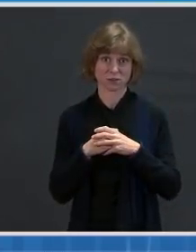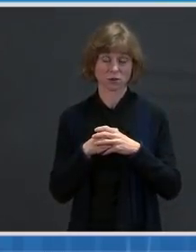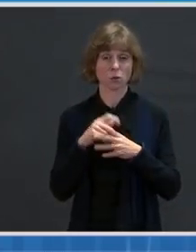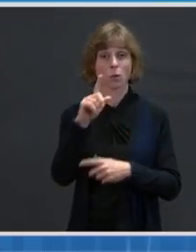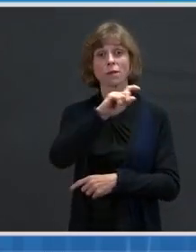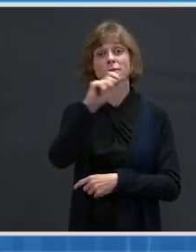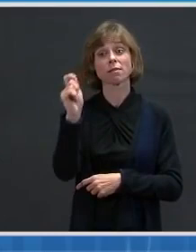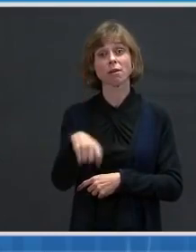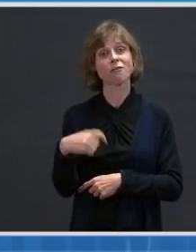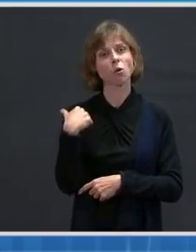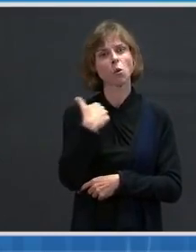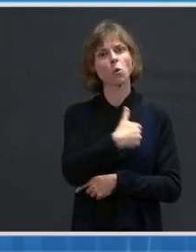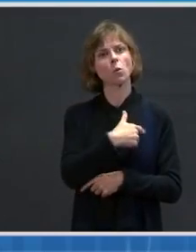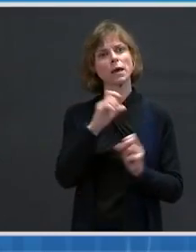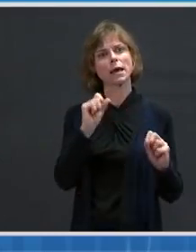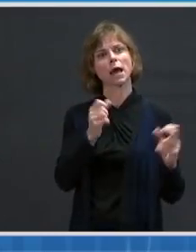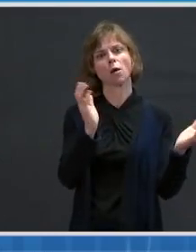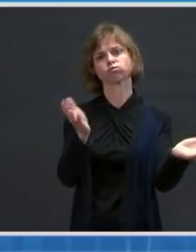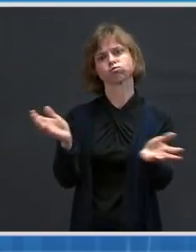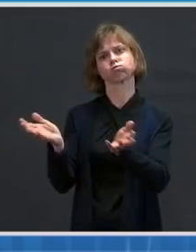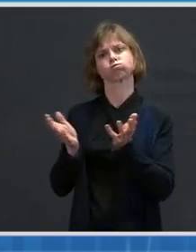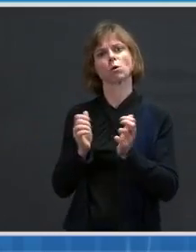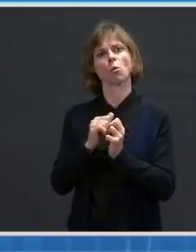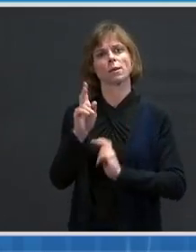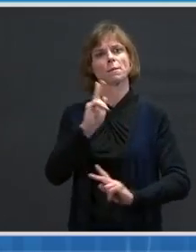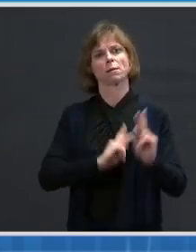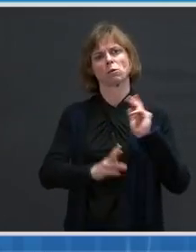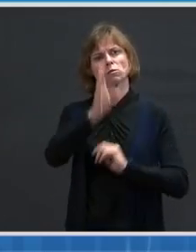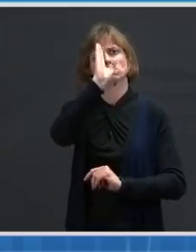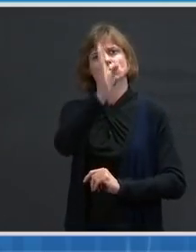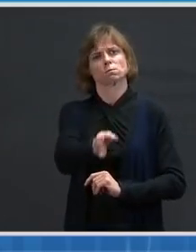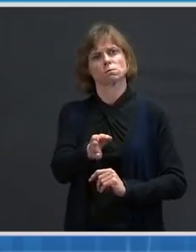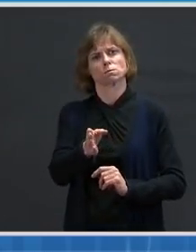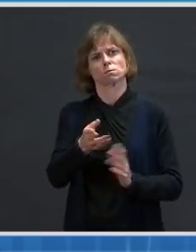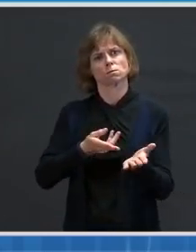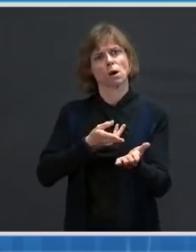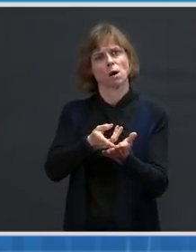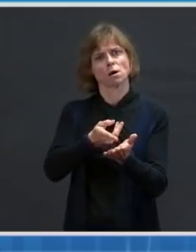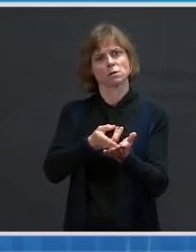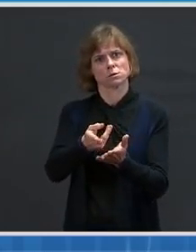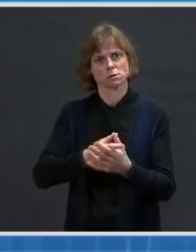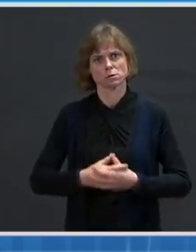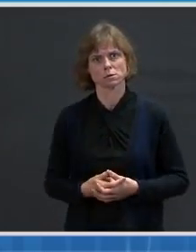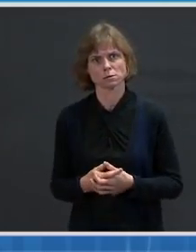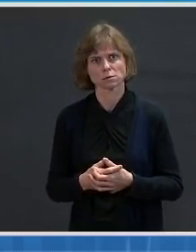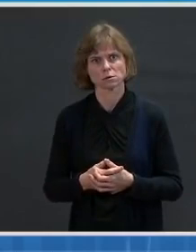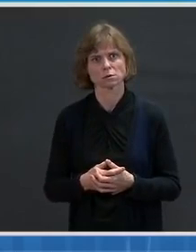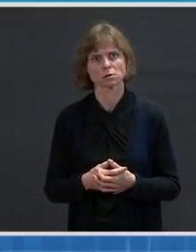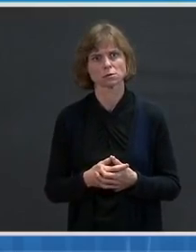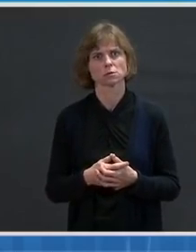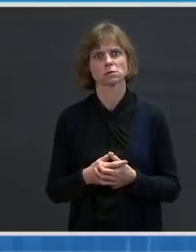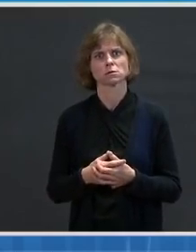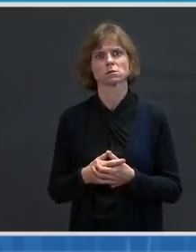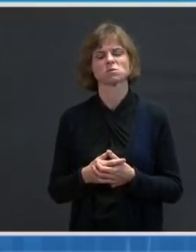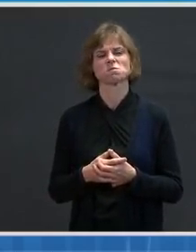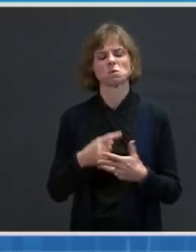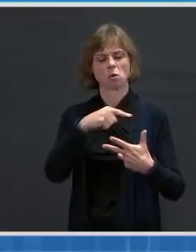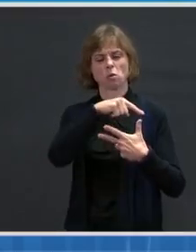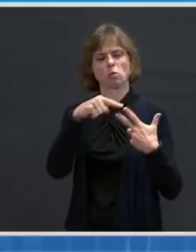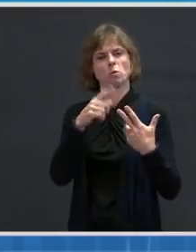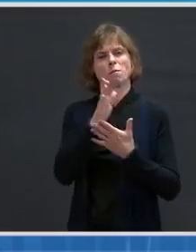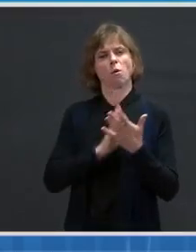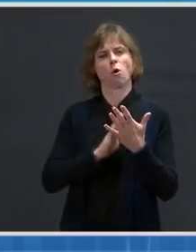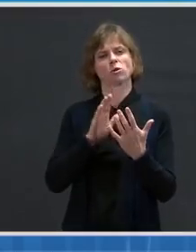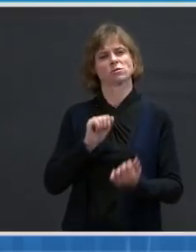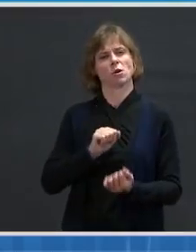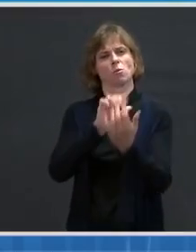public a much more straightforward one. So let me tell you a little bit about the 3 stages of our approach